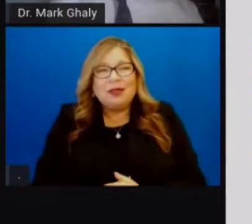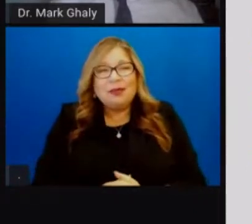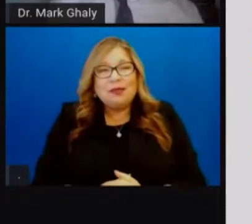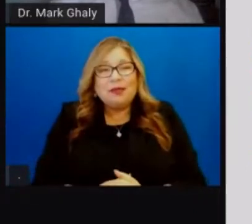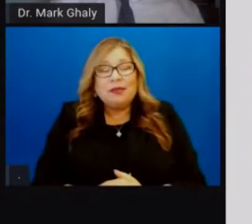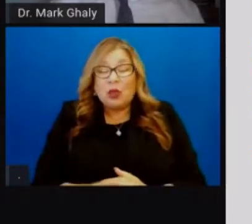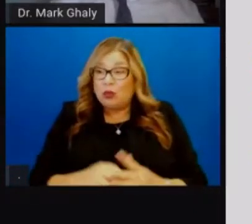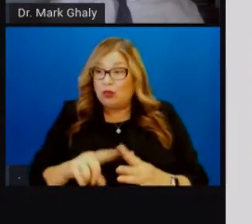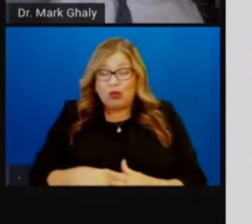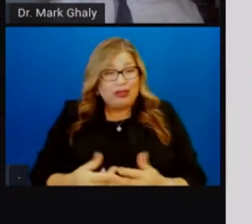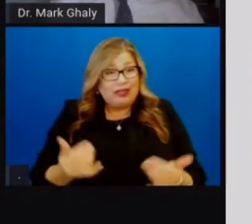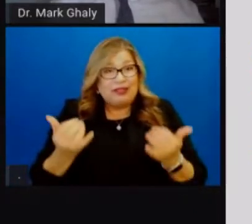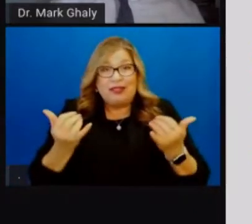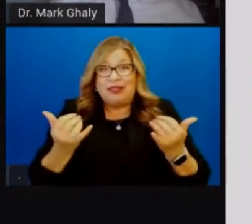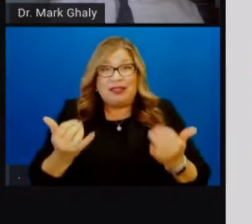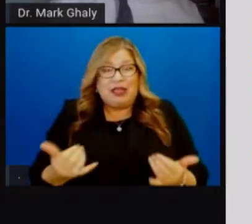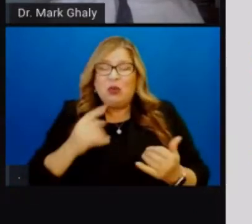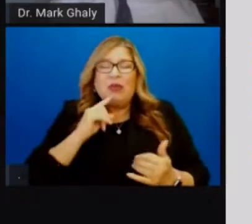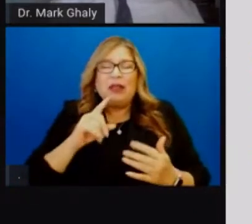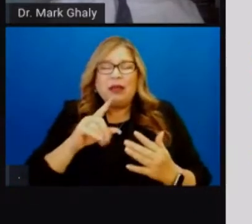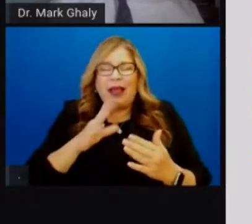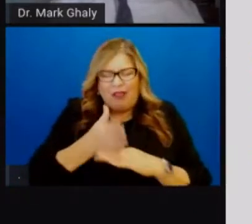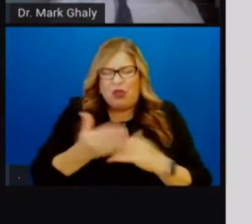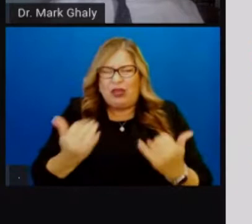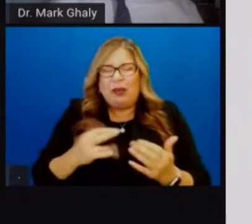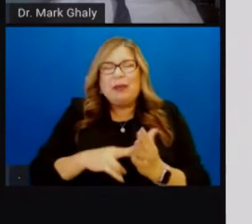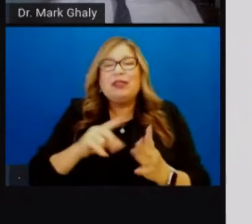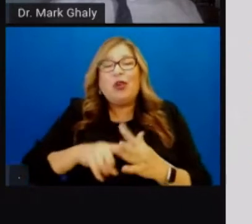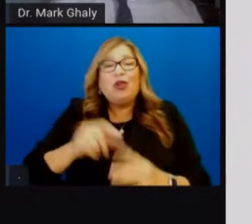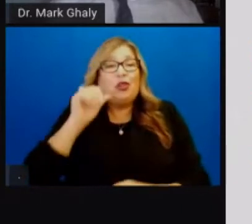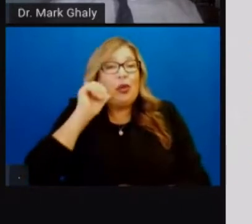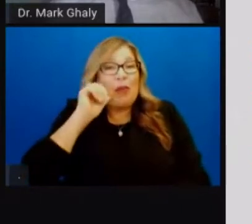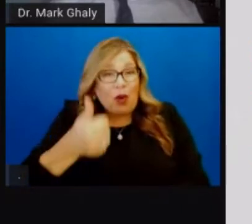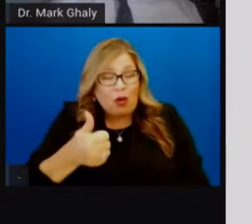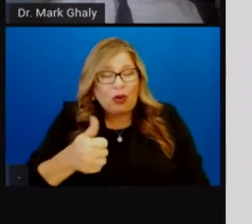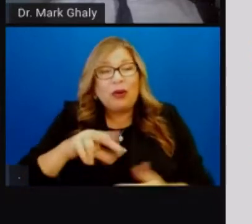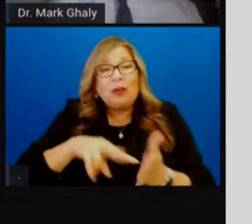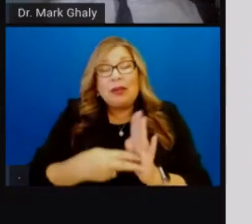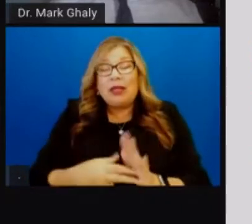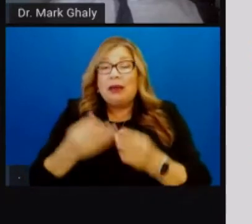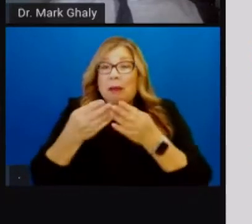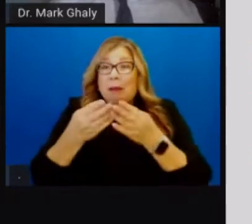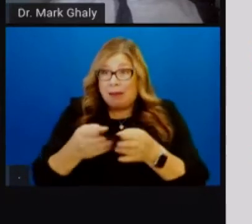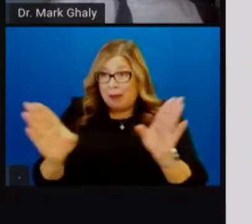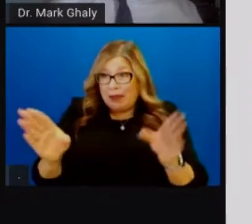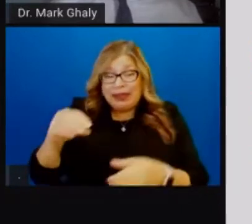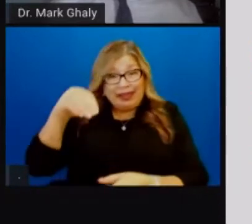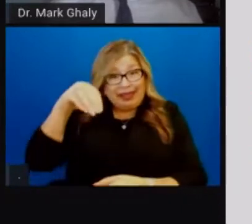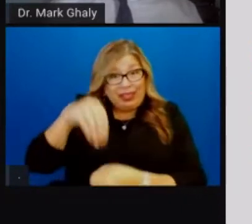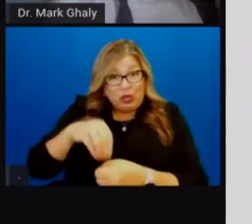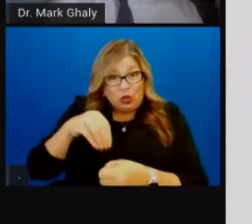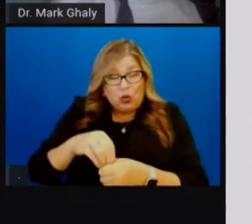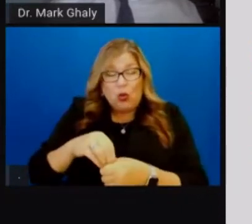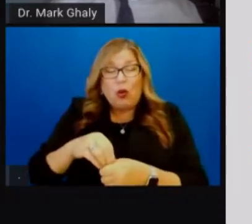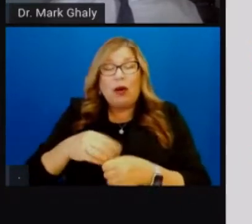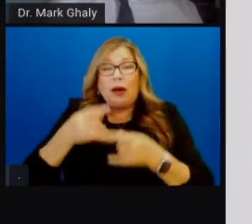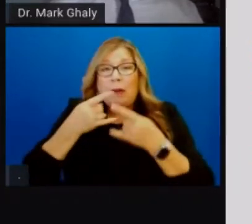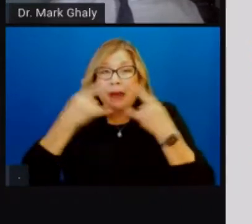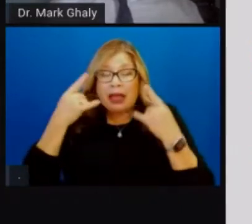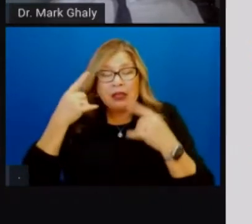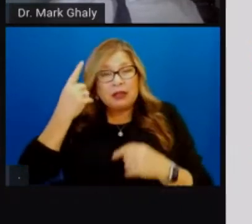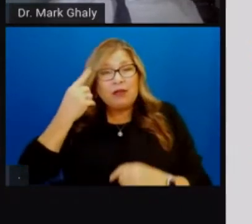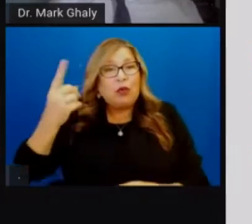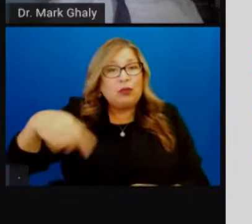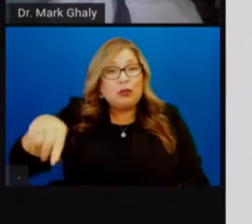day today, so really starting tomorrow, public indoor masking for unvaccinated and vaccinated is